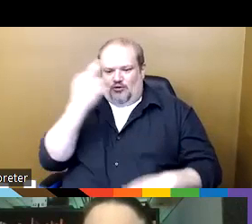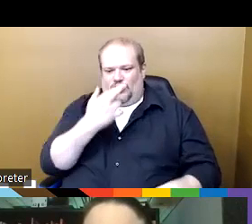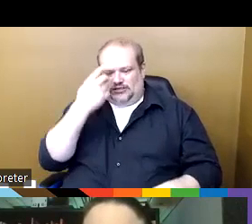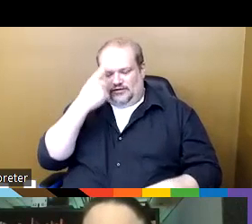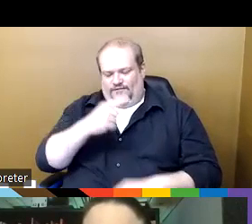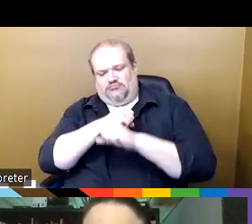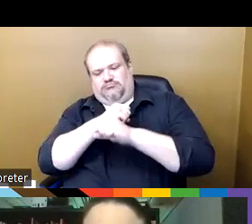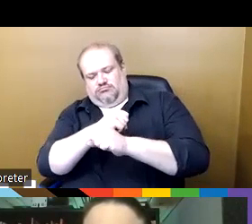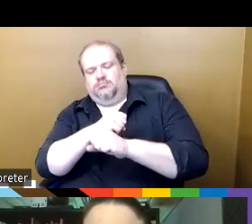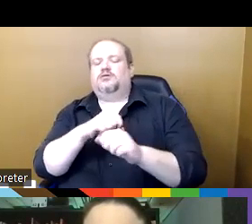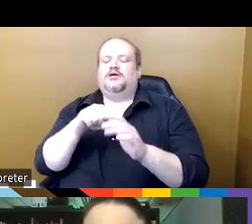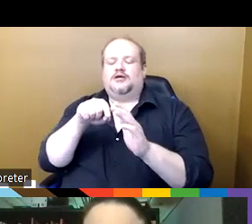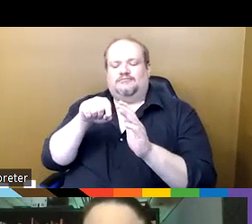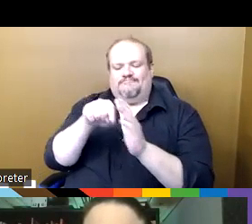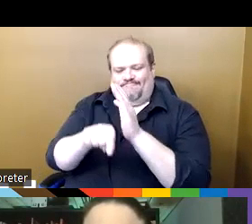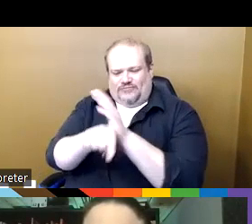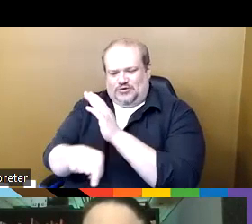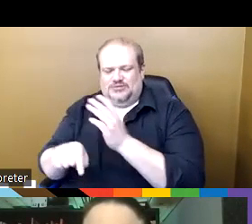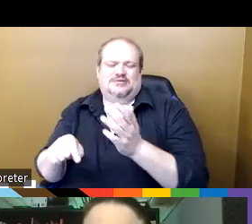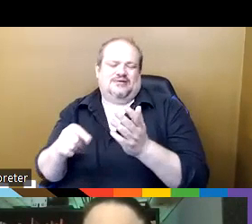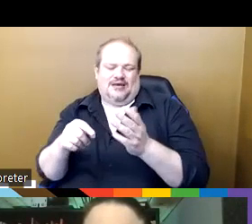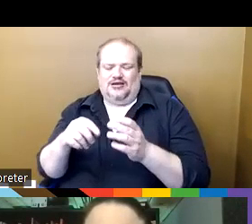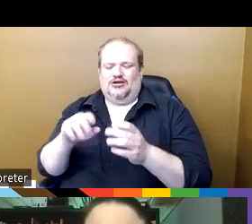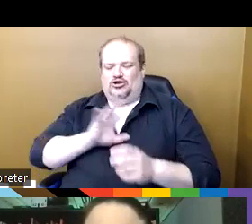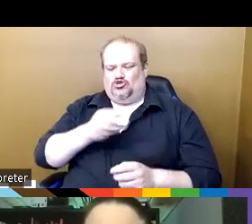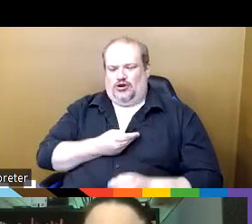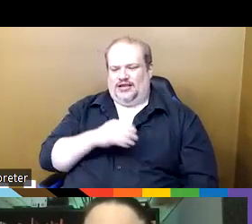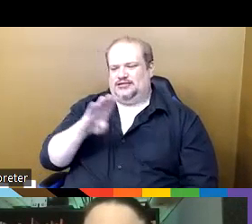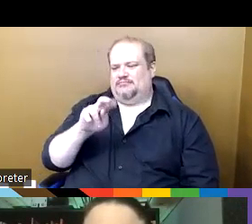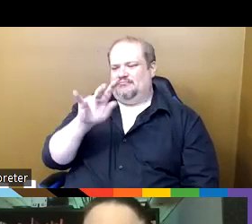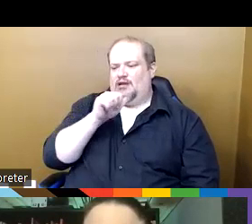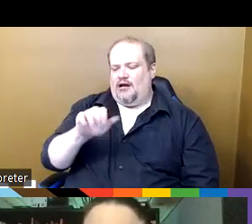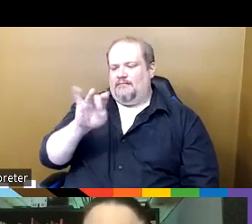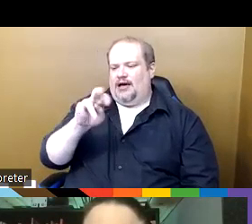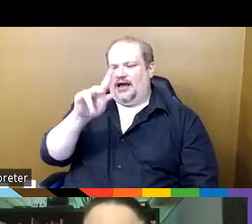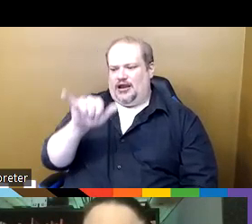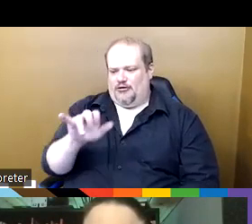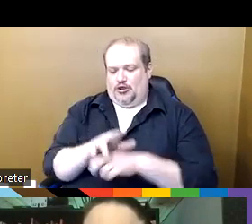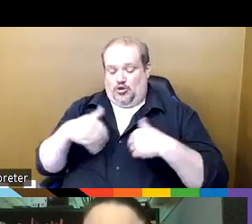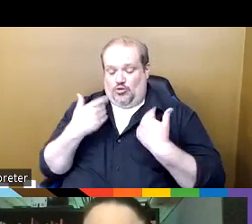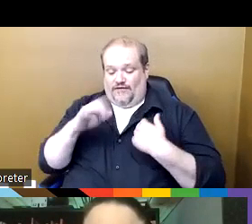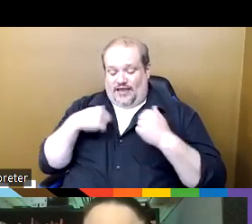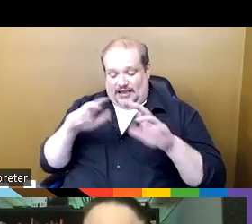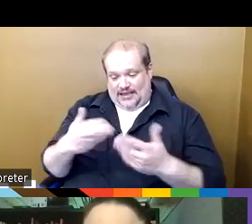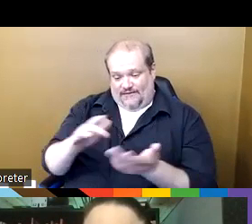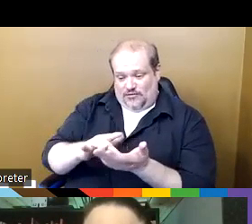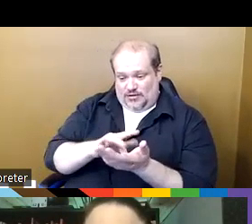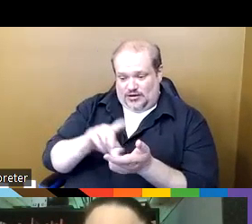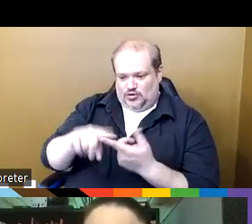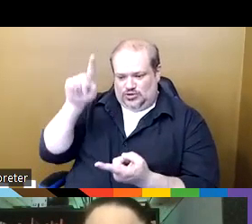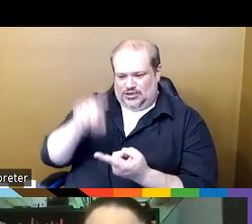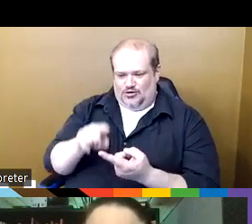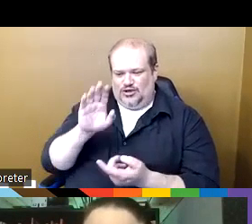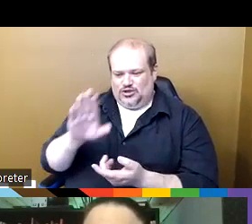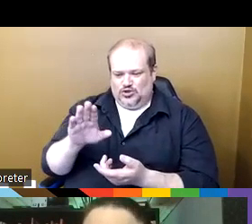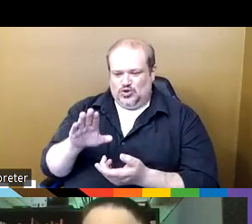trans and non-binary youths. Like, if I gave you a medication that would decrease your risk of suicide by like 10-fold, you